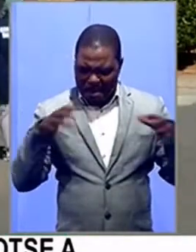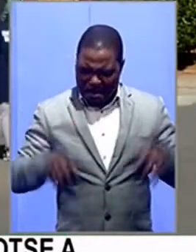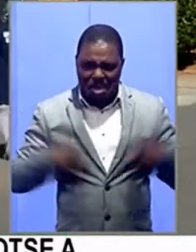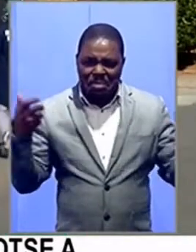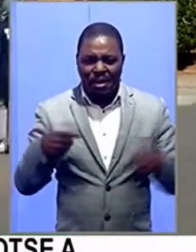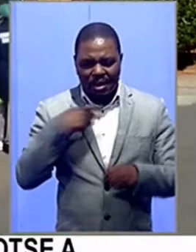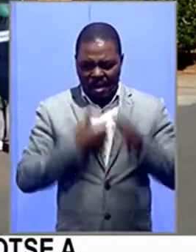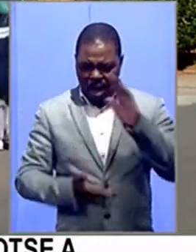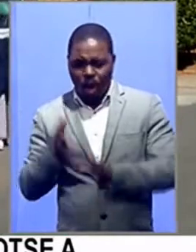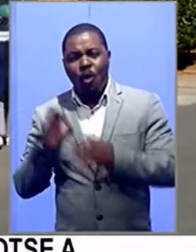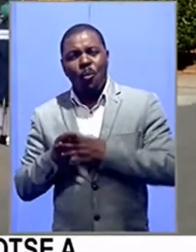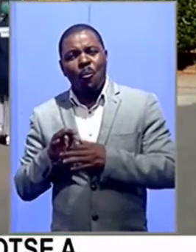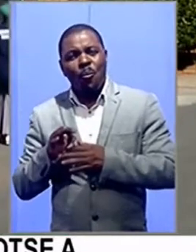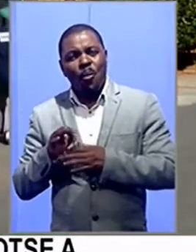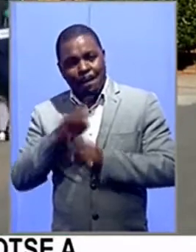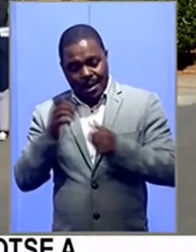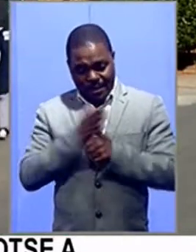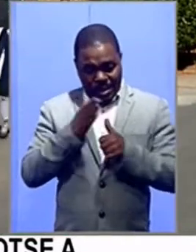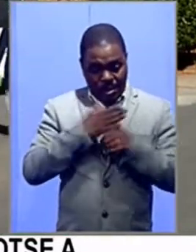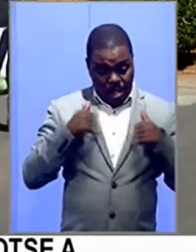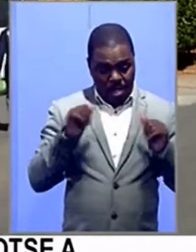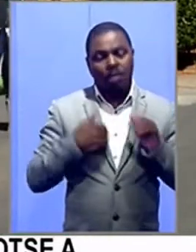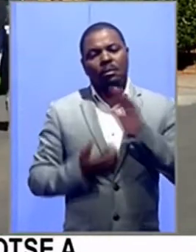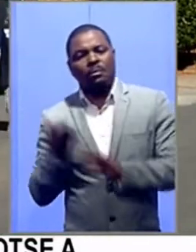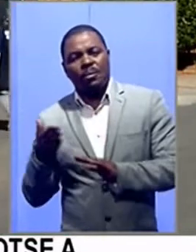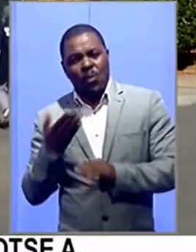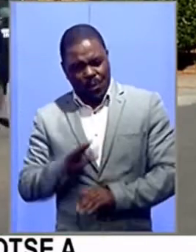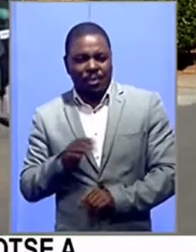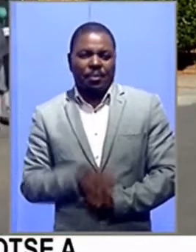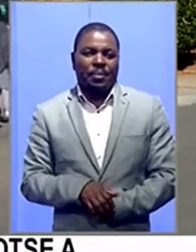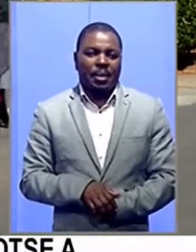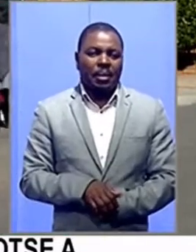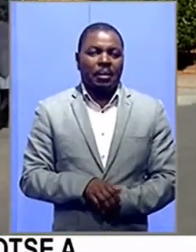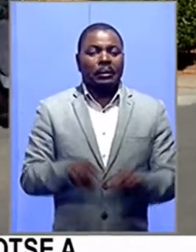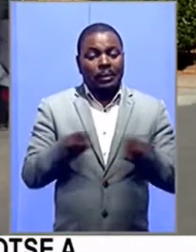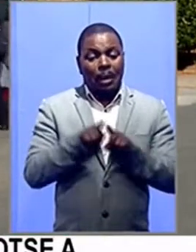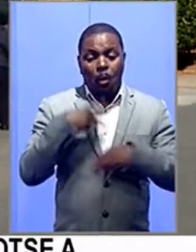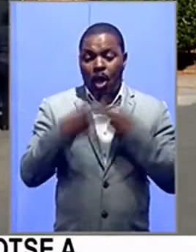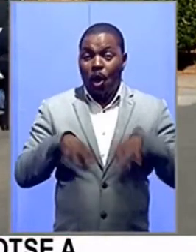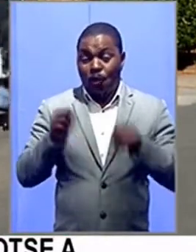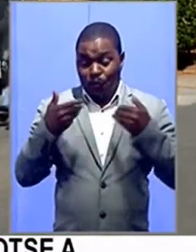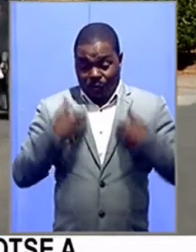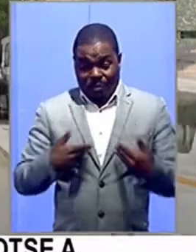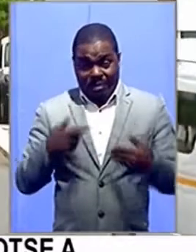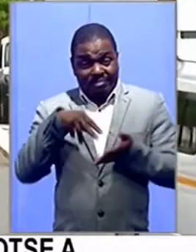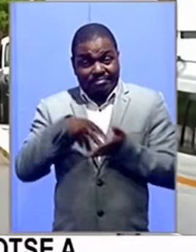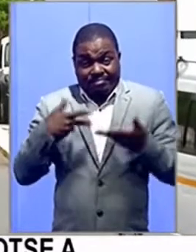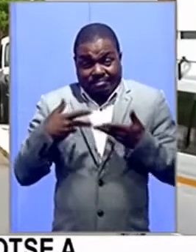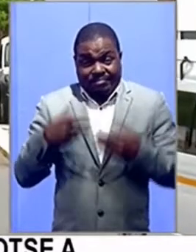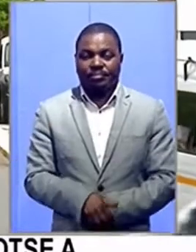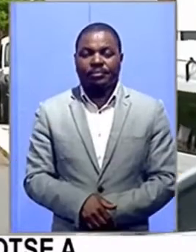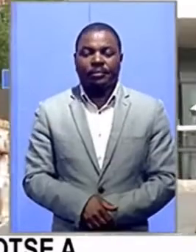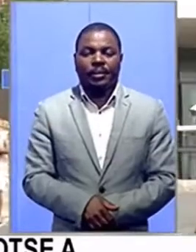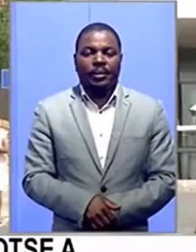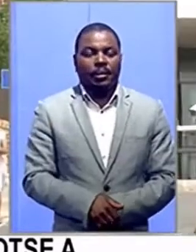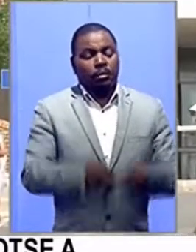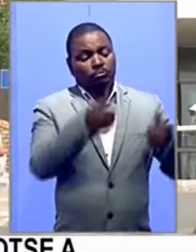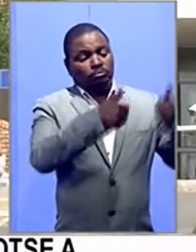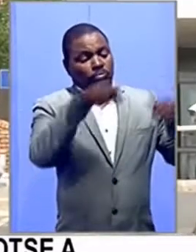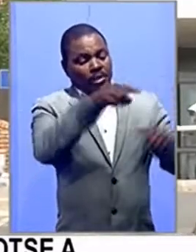go home, but I want to go home healthy. I even lost my job as I'm standing here. Batsamaisi ba ka